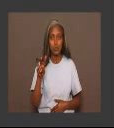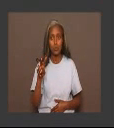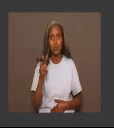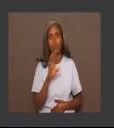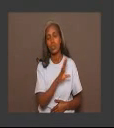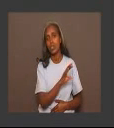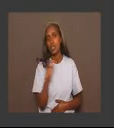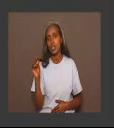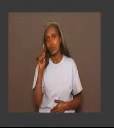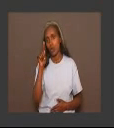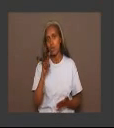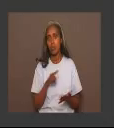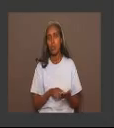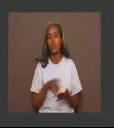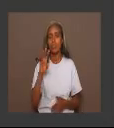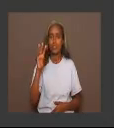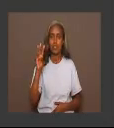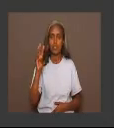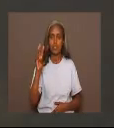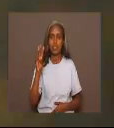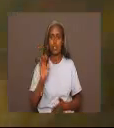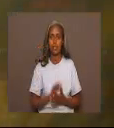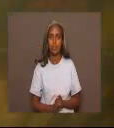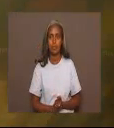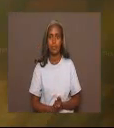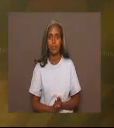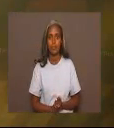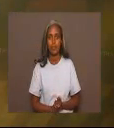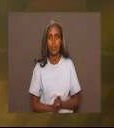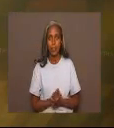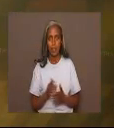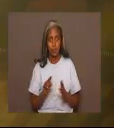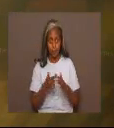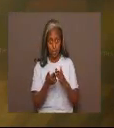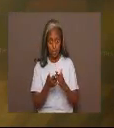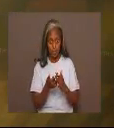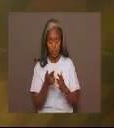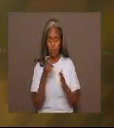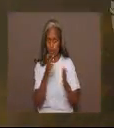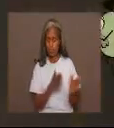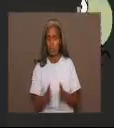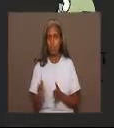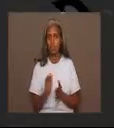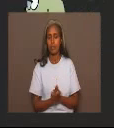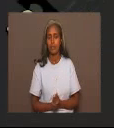1.2 and 1.6. Begin when you are ready.